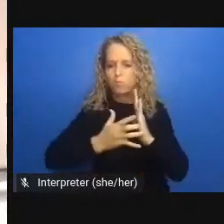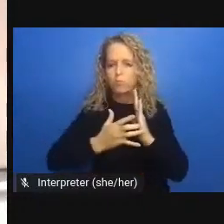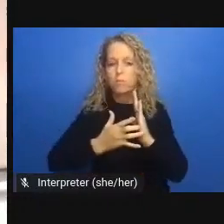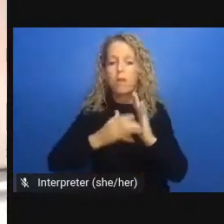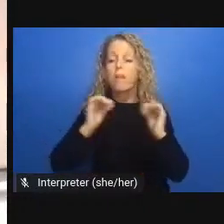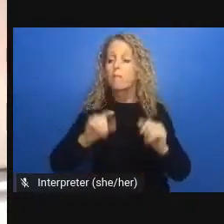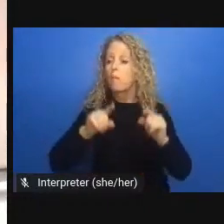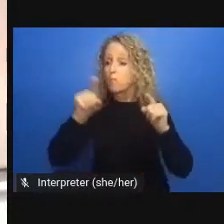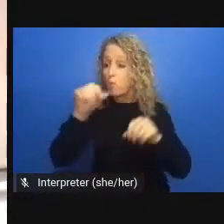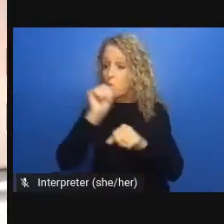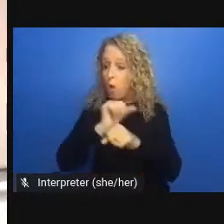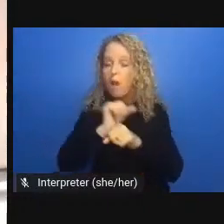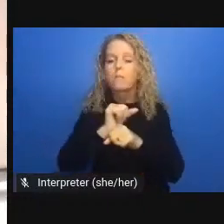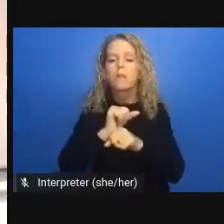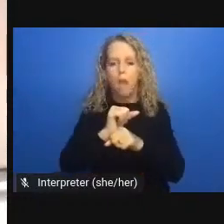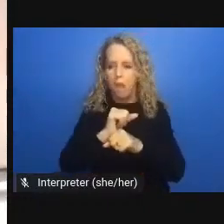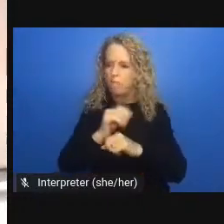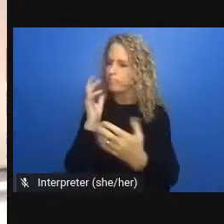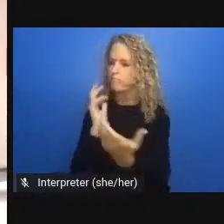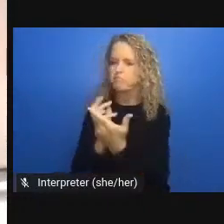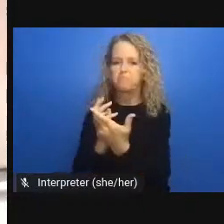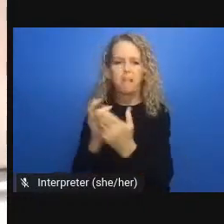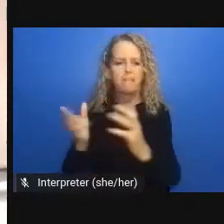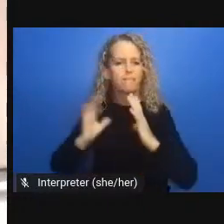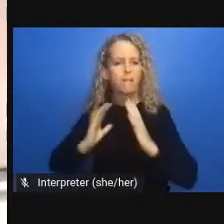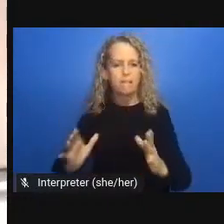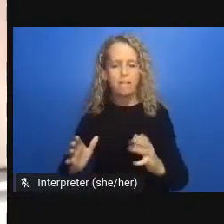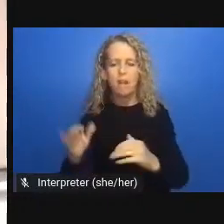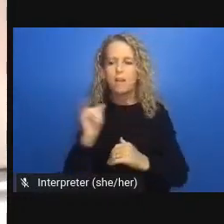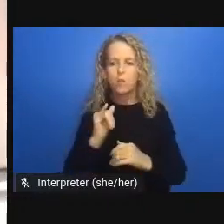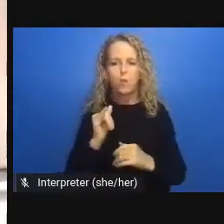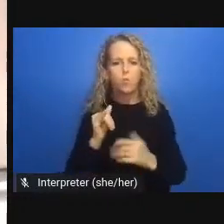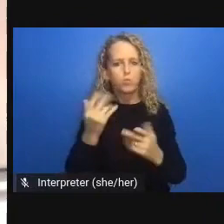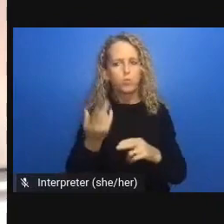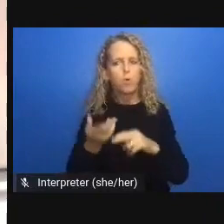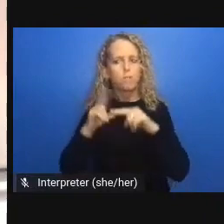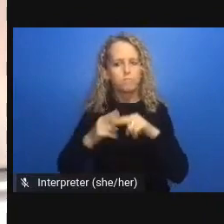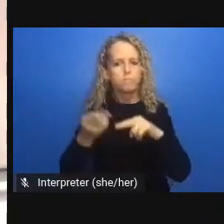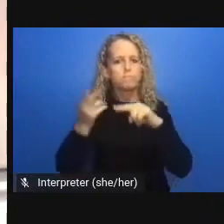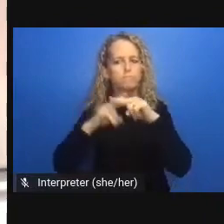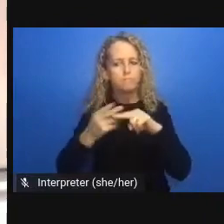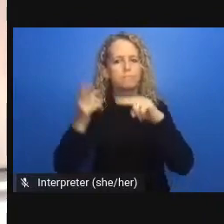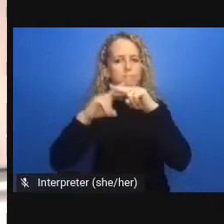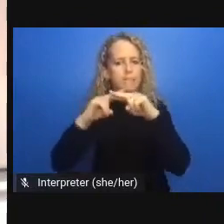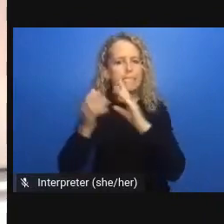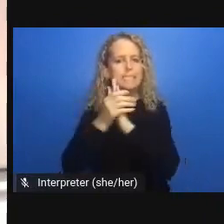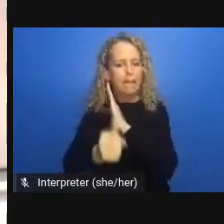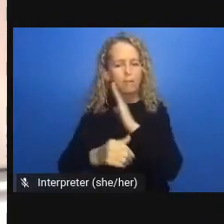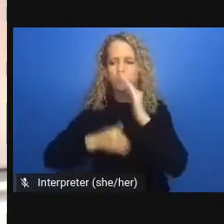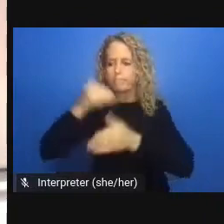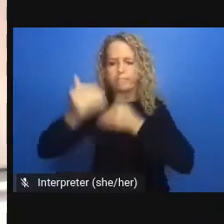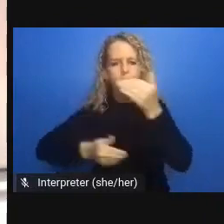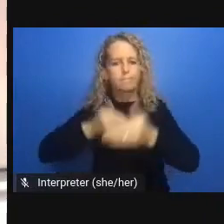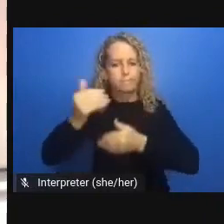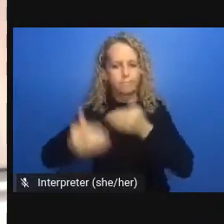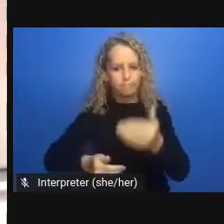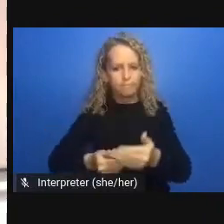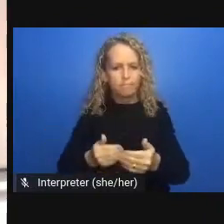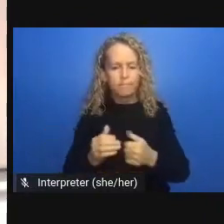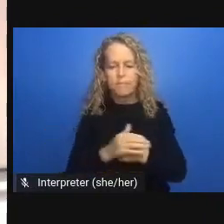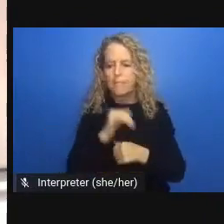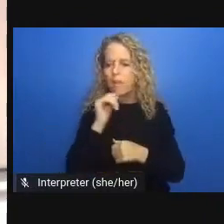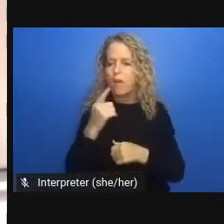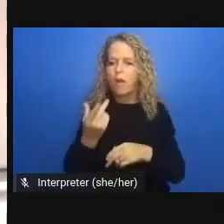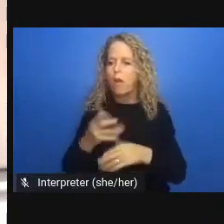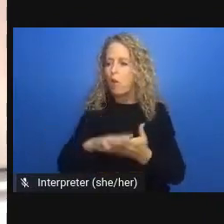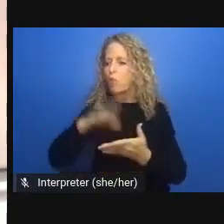their digital skills current to what employers need and current to what the region really needs. So lifelong learning is another